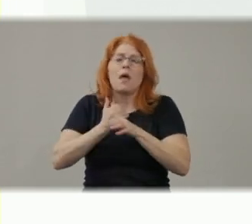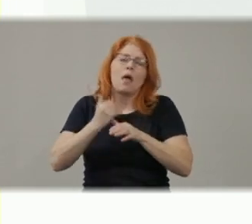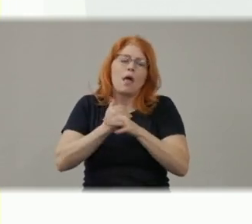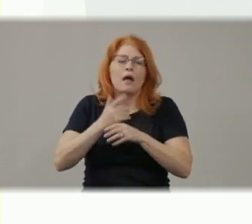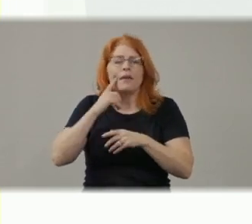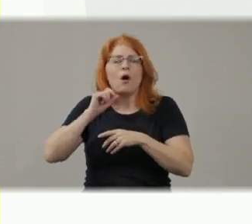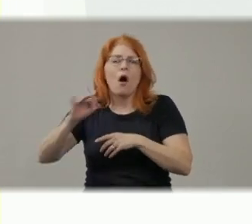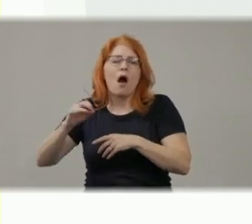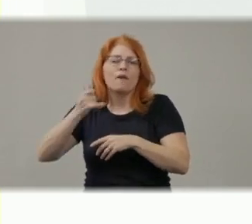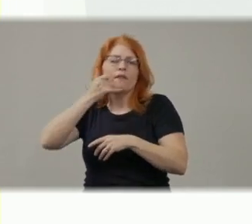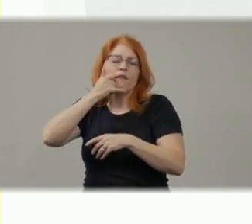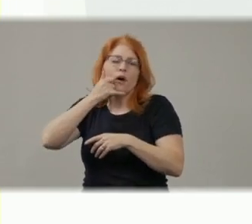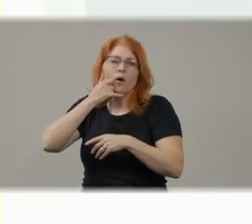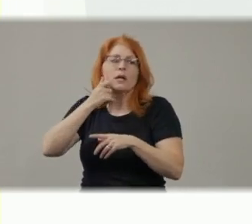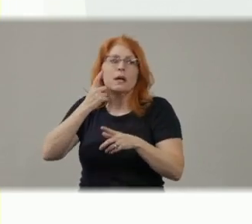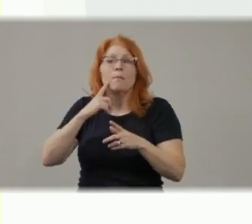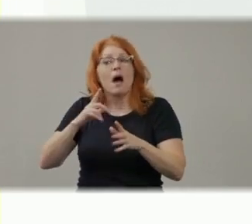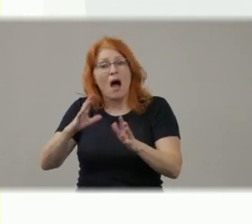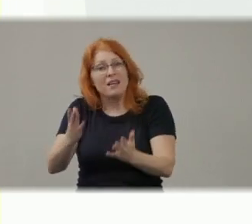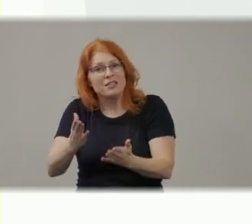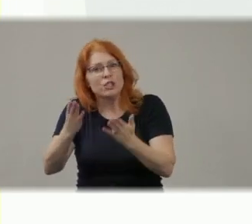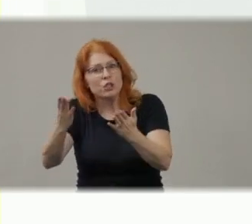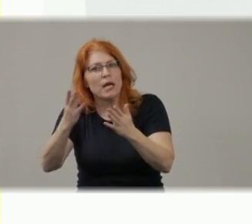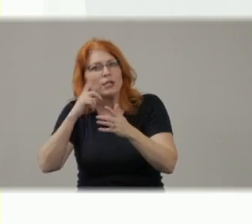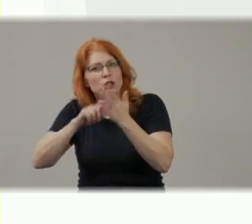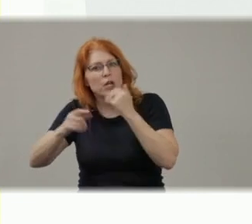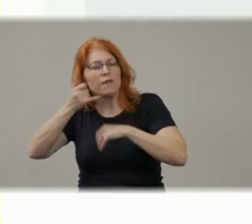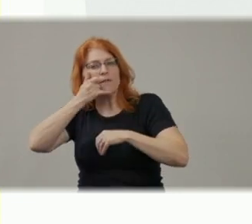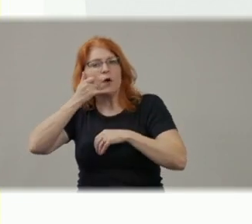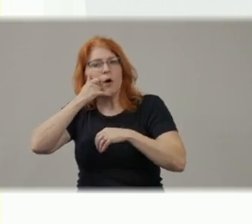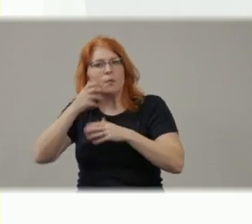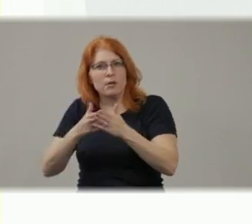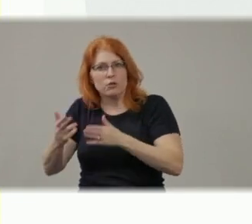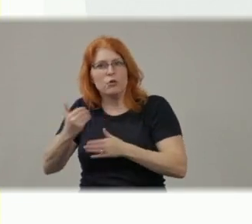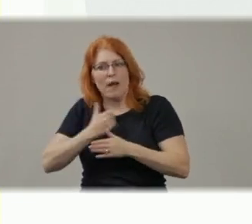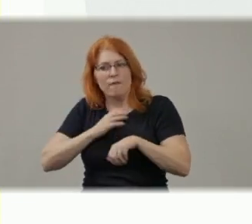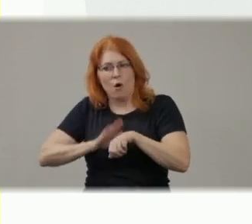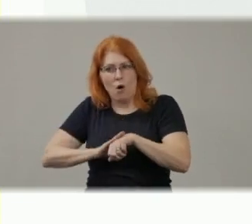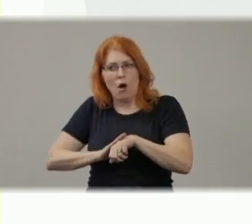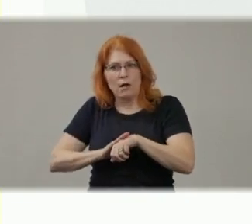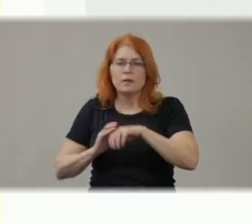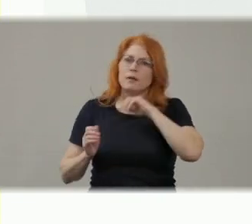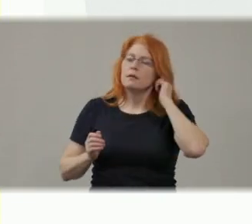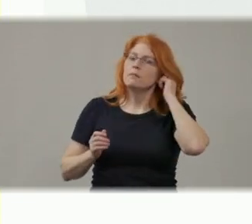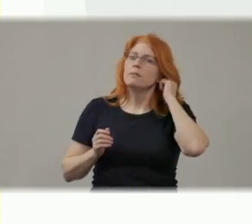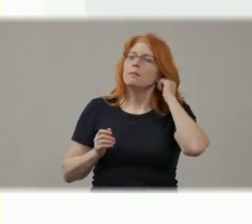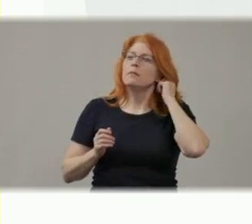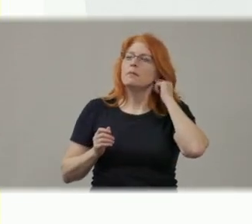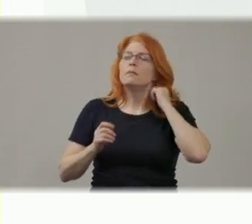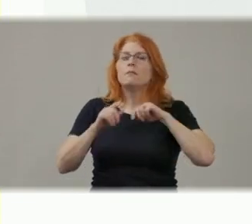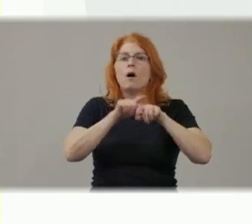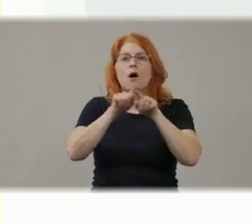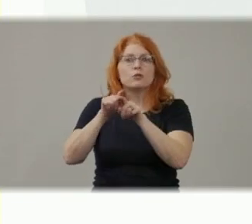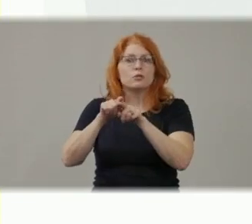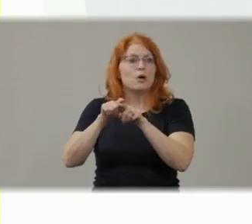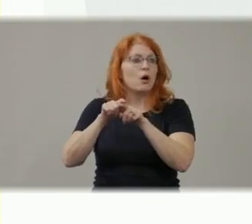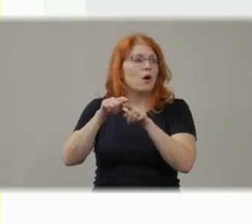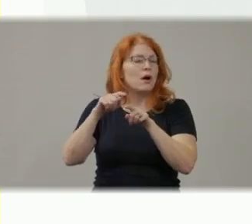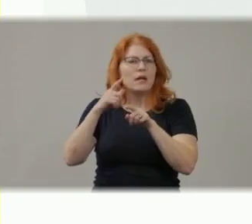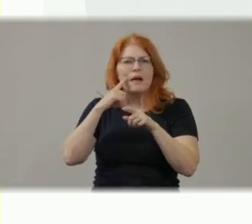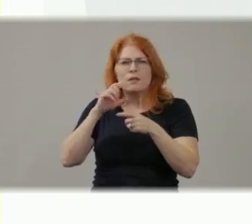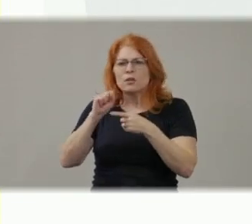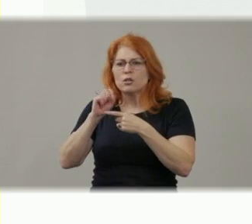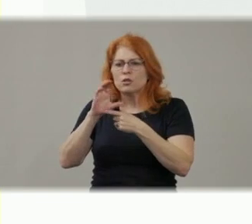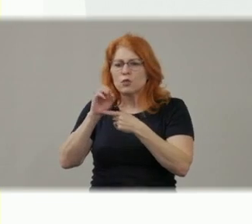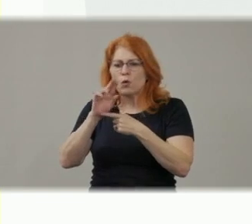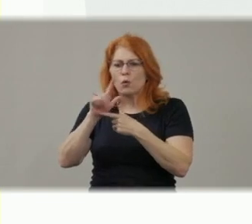turn them off on their phone. I highly suggest you check your phone and make sure you have those on. And there's also another feature, if you scroll, I believe, on your